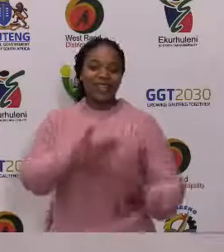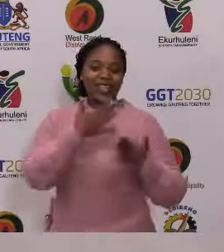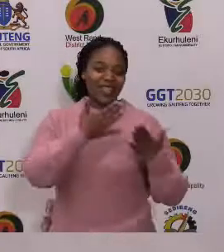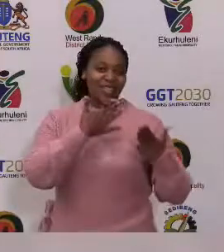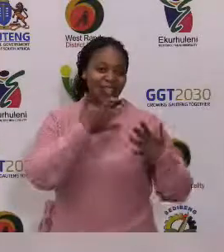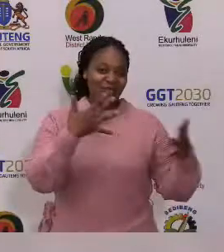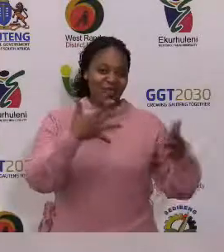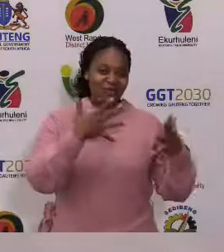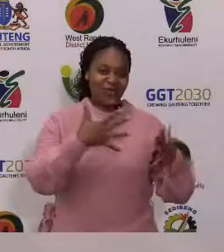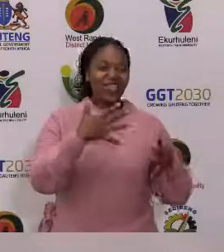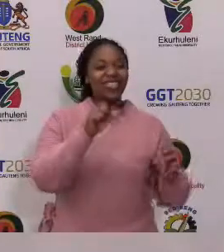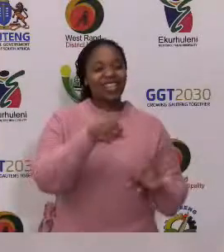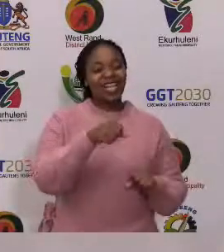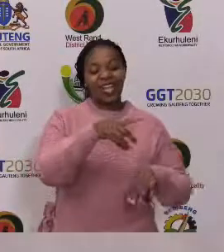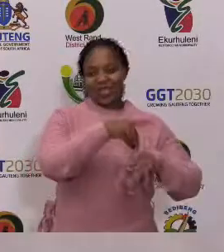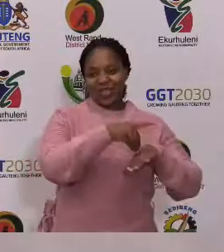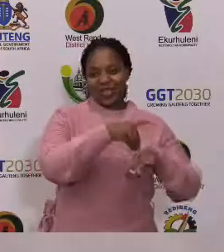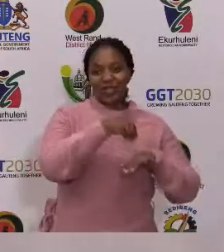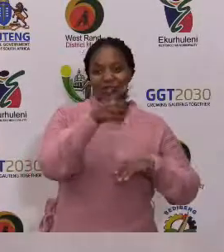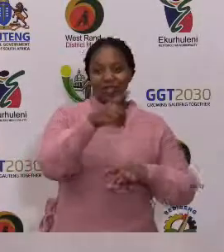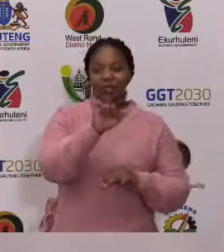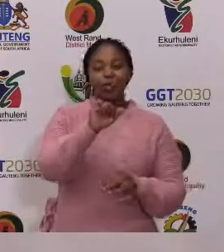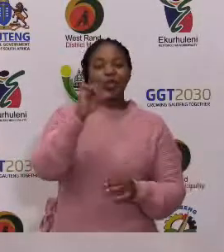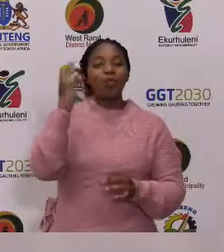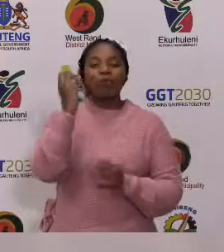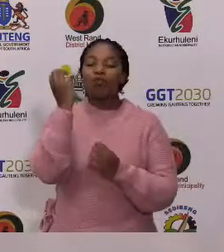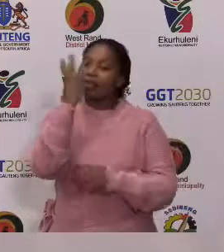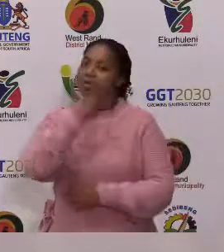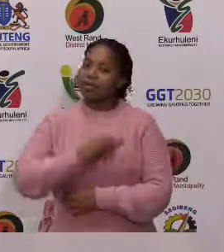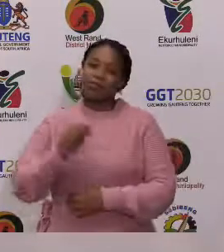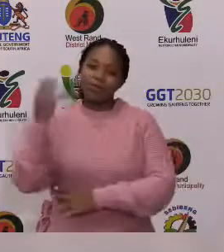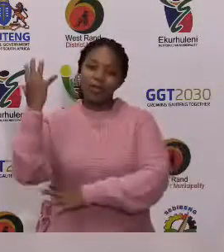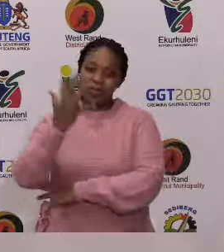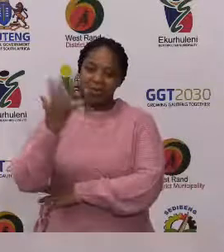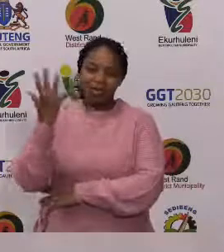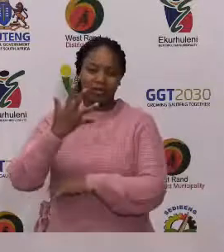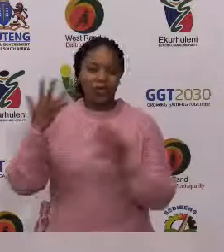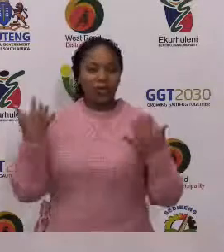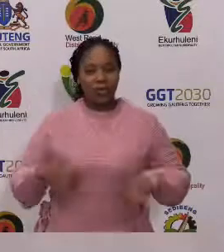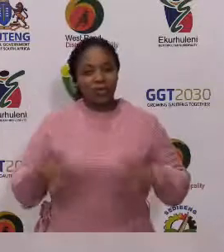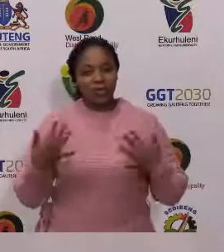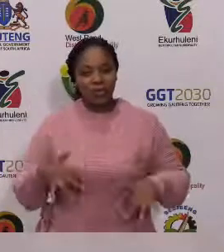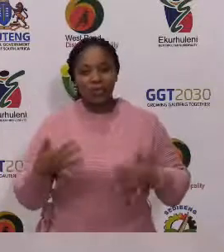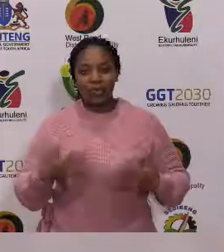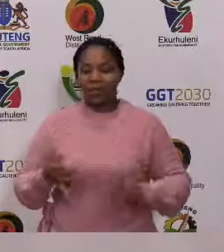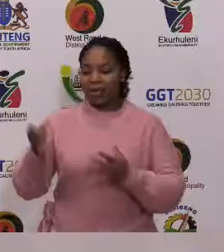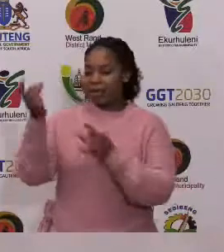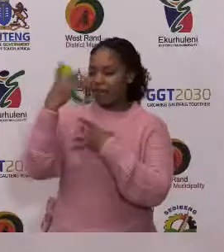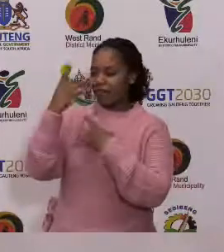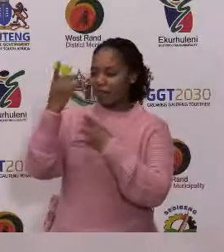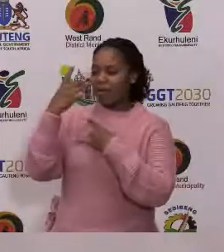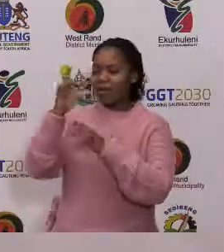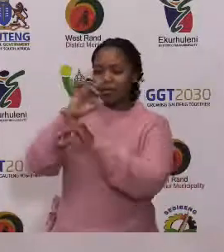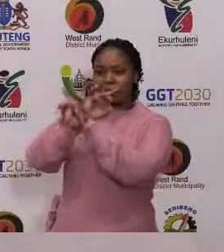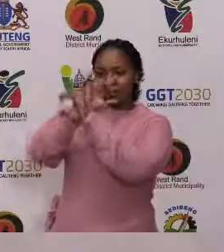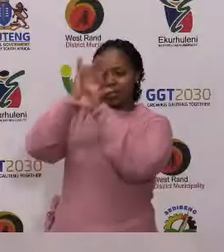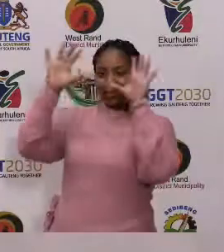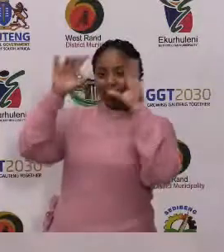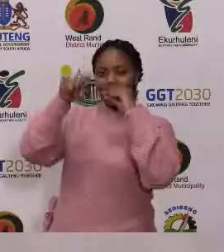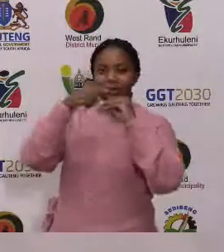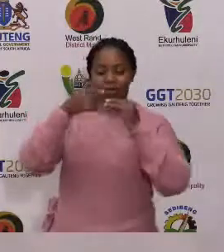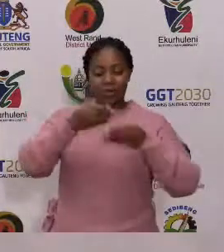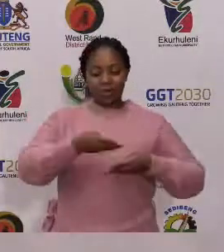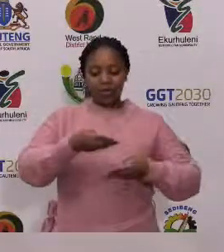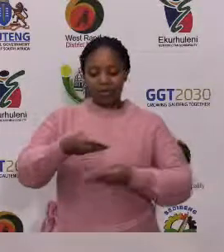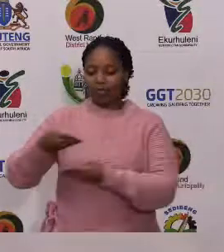And thanks very much, Prof. Mahdi, for that really wonderful presentation and enlightening information about the Sero survey. It's a